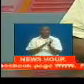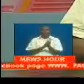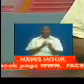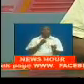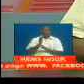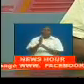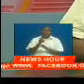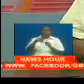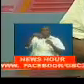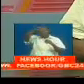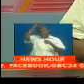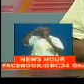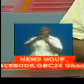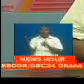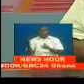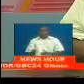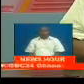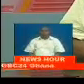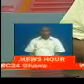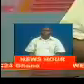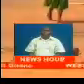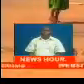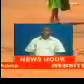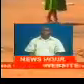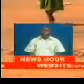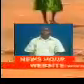are compelled to remove their veil.